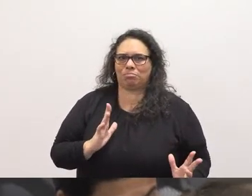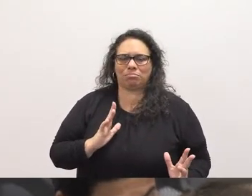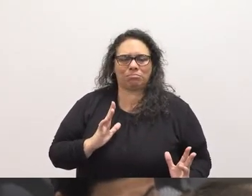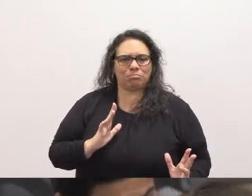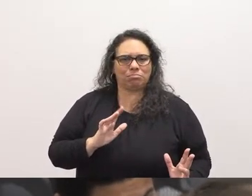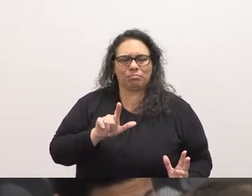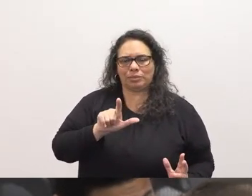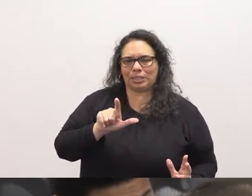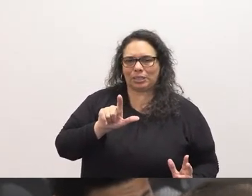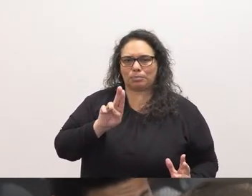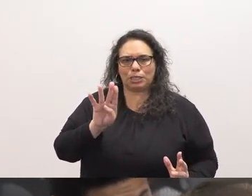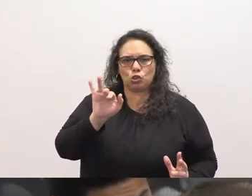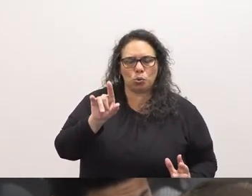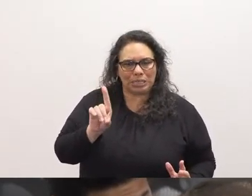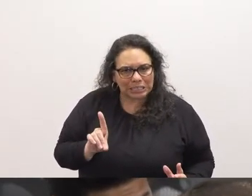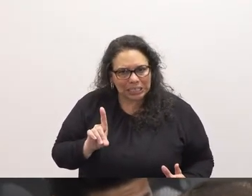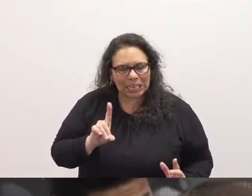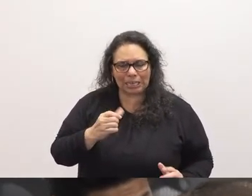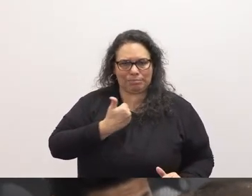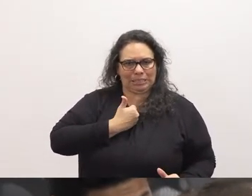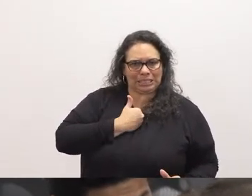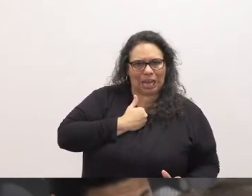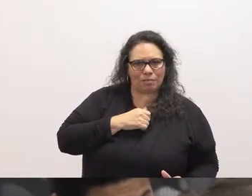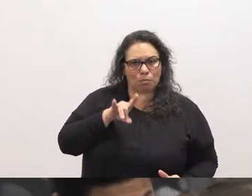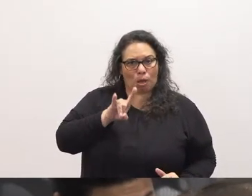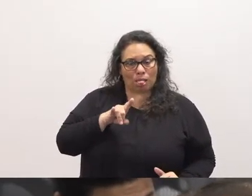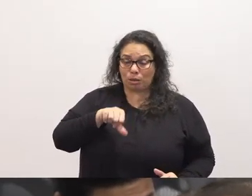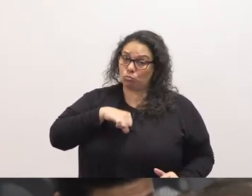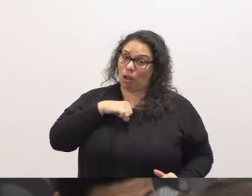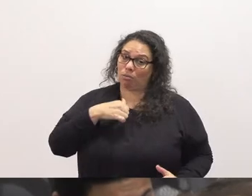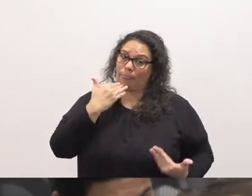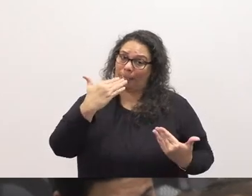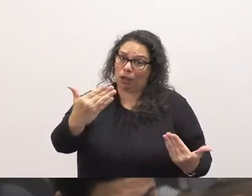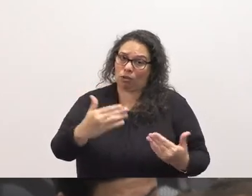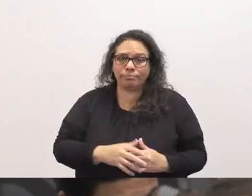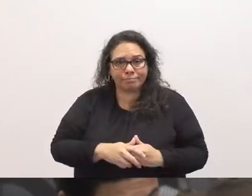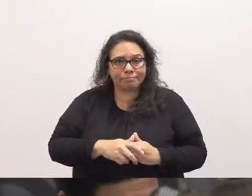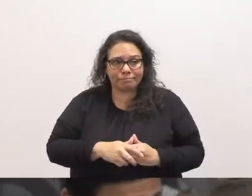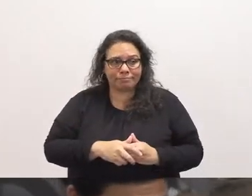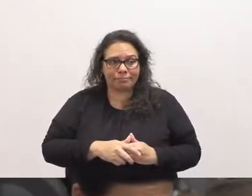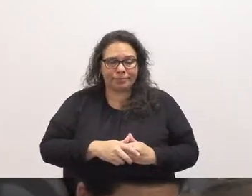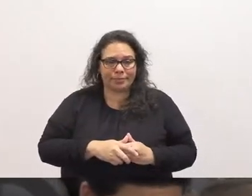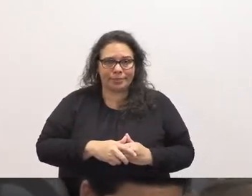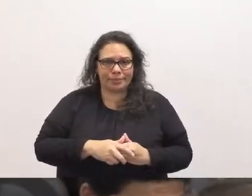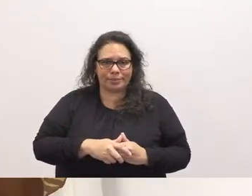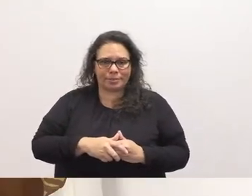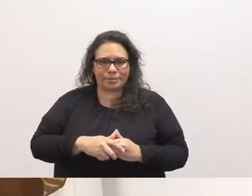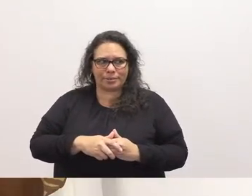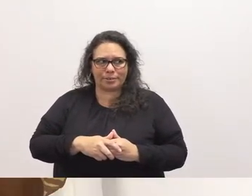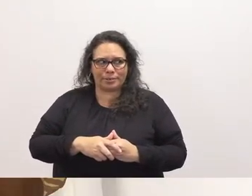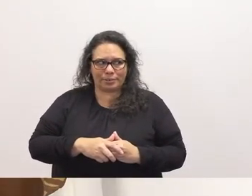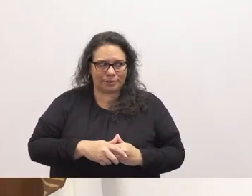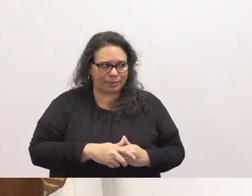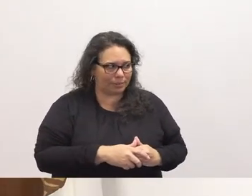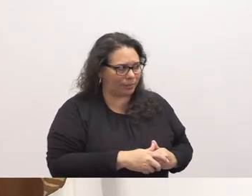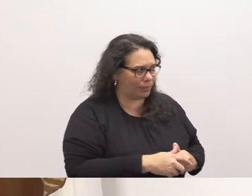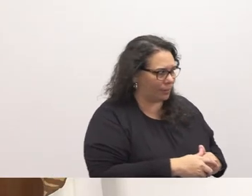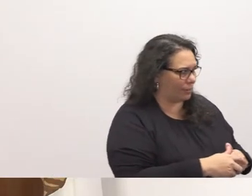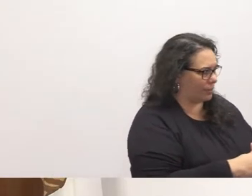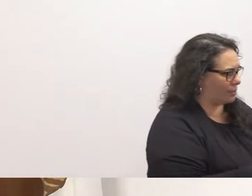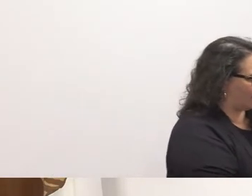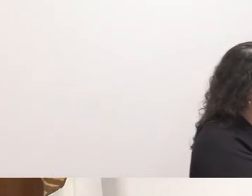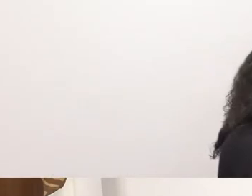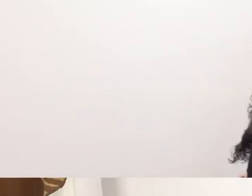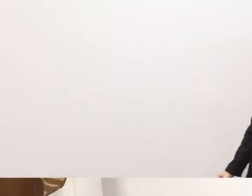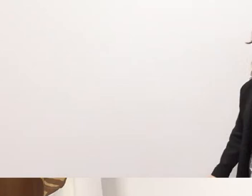LBUSD, and Pauley proud. Thank you. Thank you. Next up,